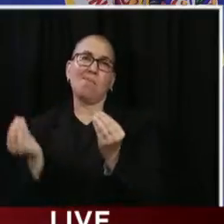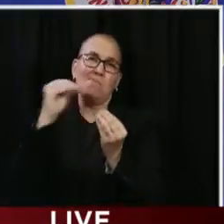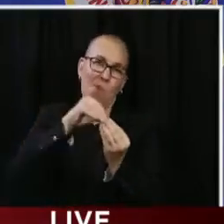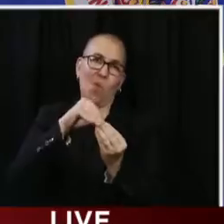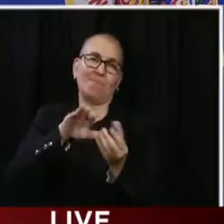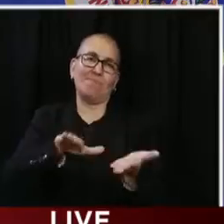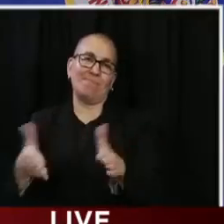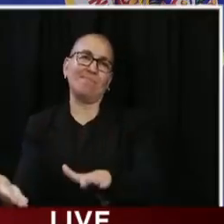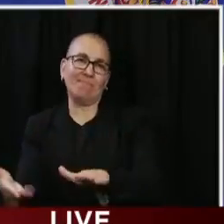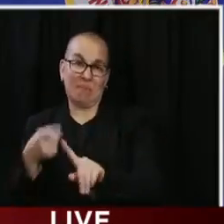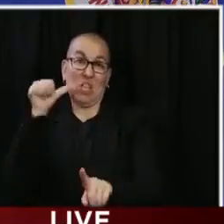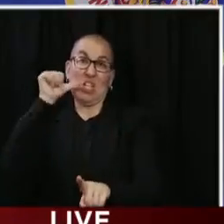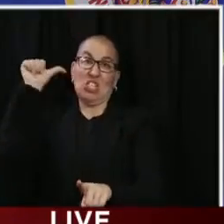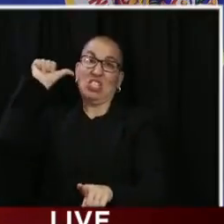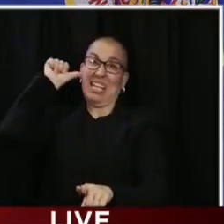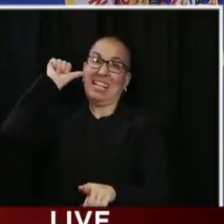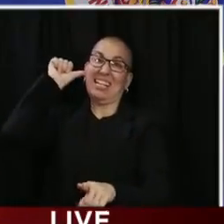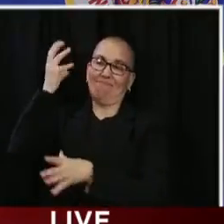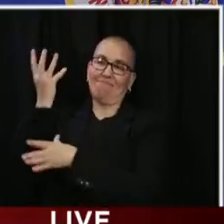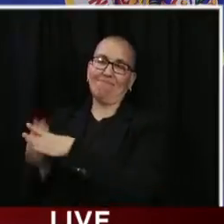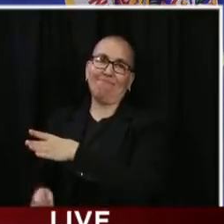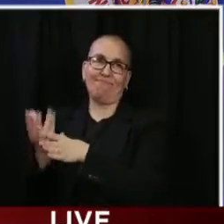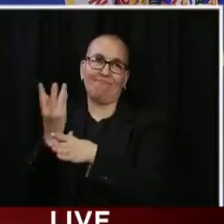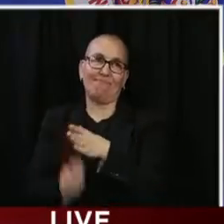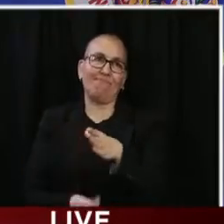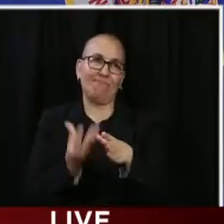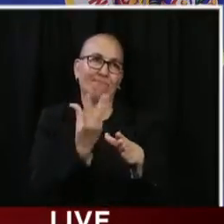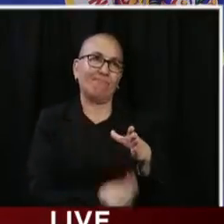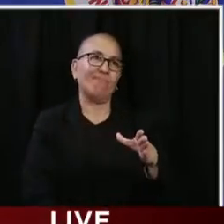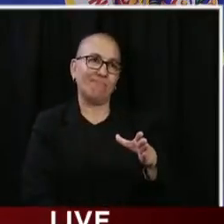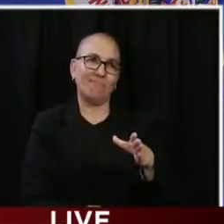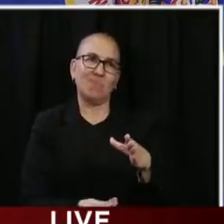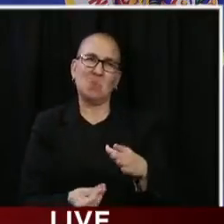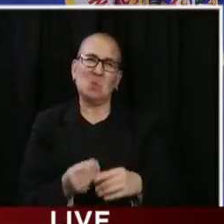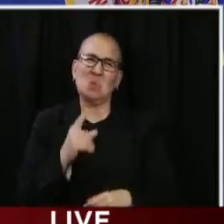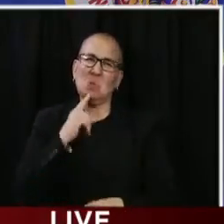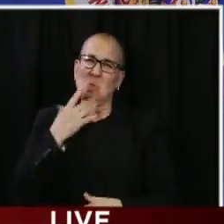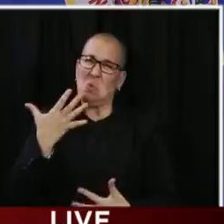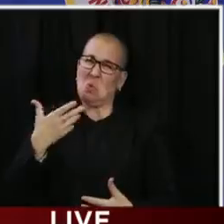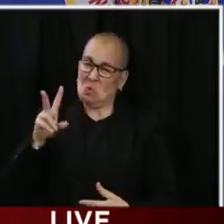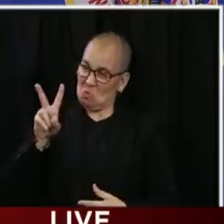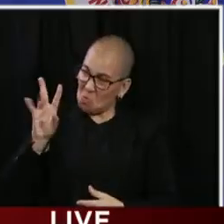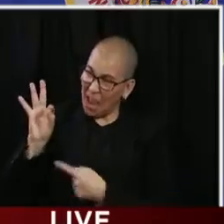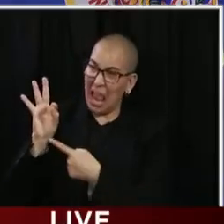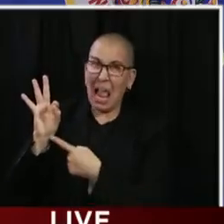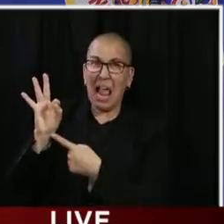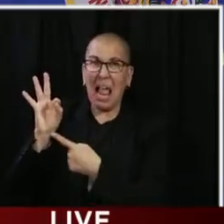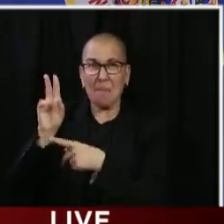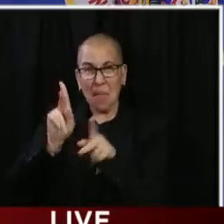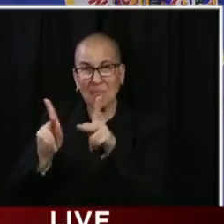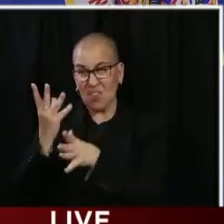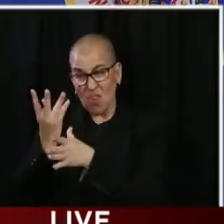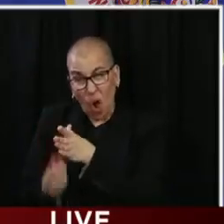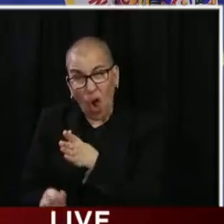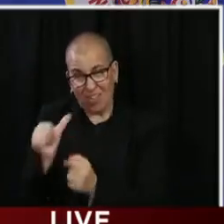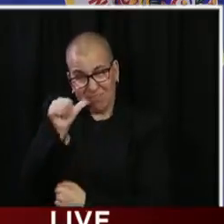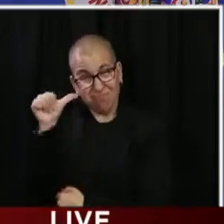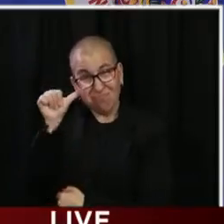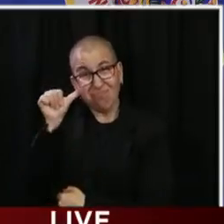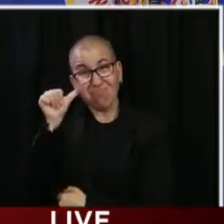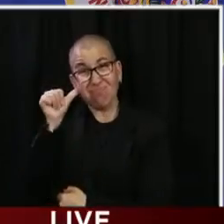in terms of people passing away from this disease. And the demography there continues generally to skew